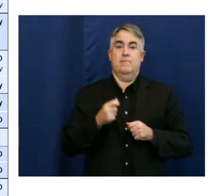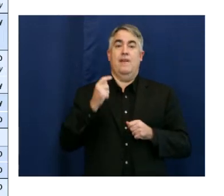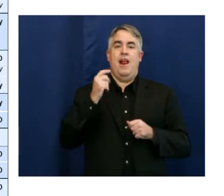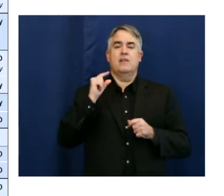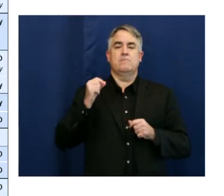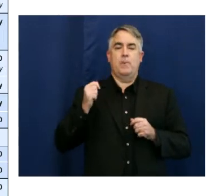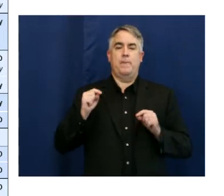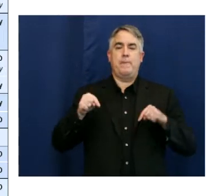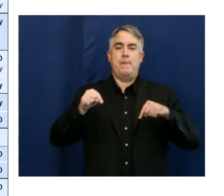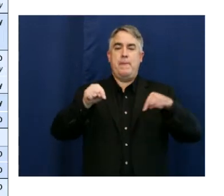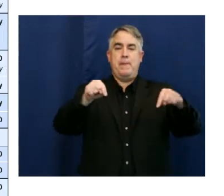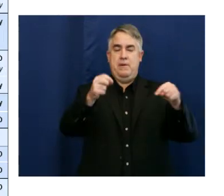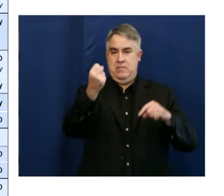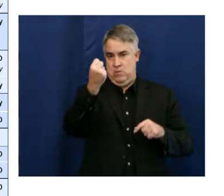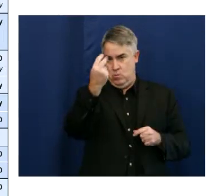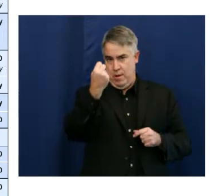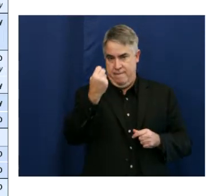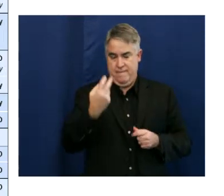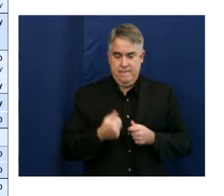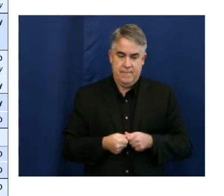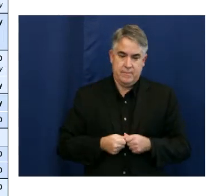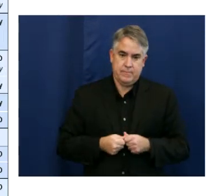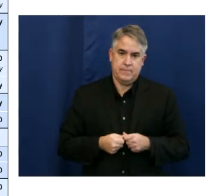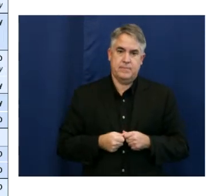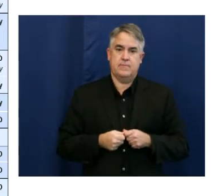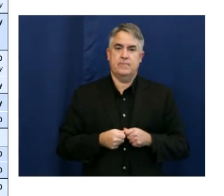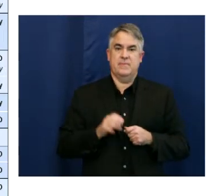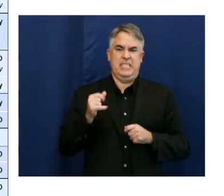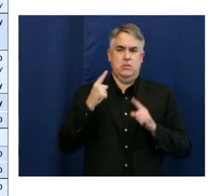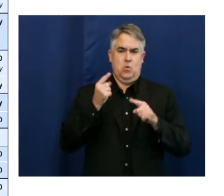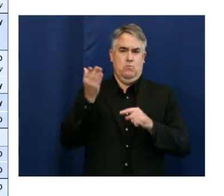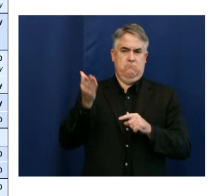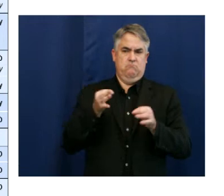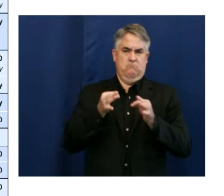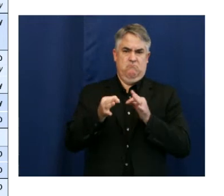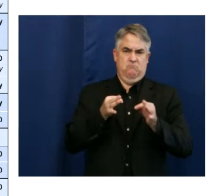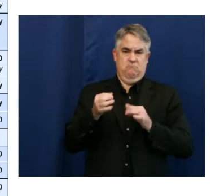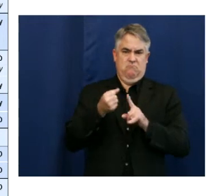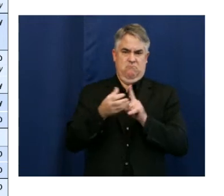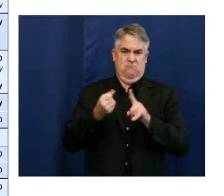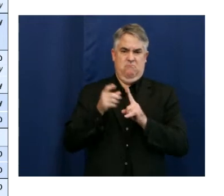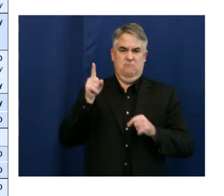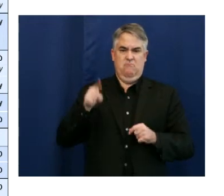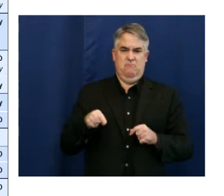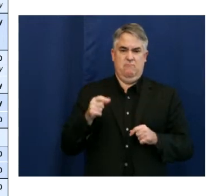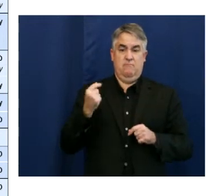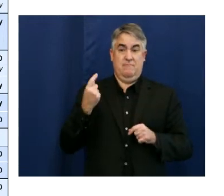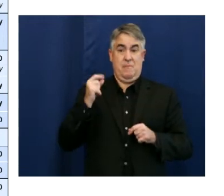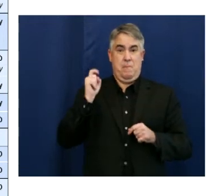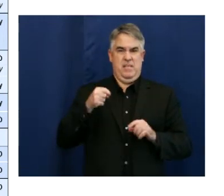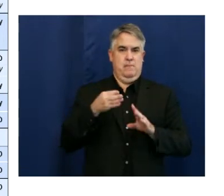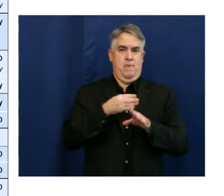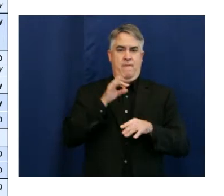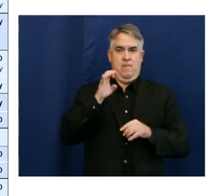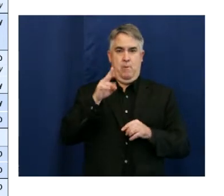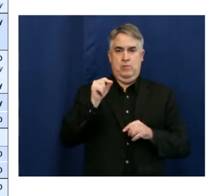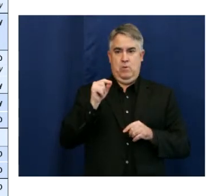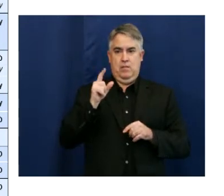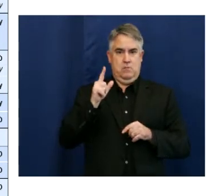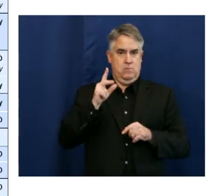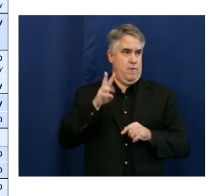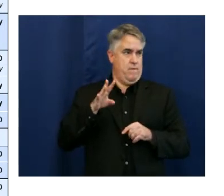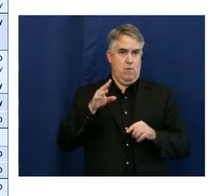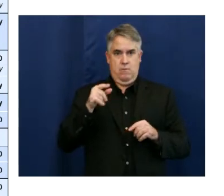see what we're doing today, and you can see the goal by February of 2021 if we get those up and running. We also